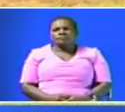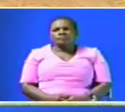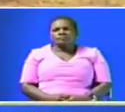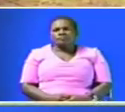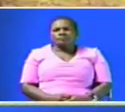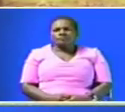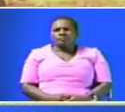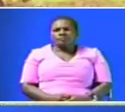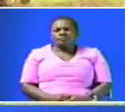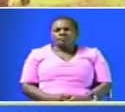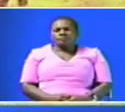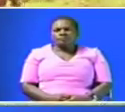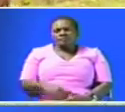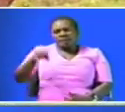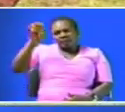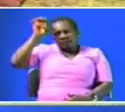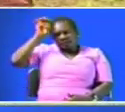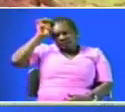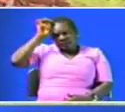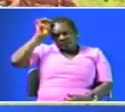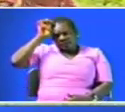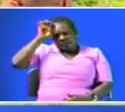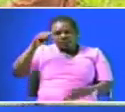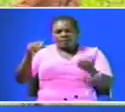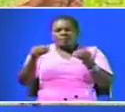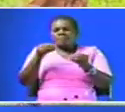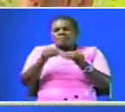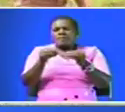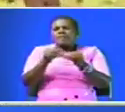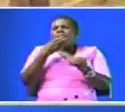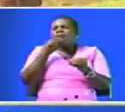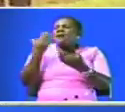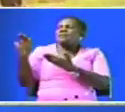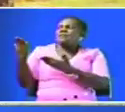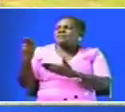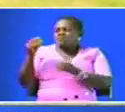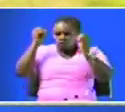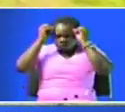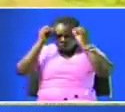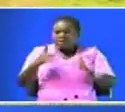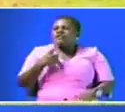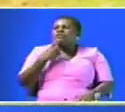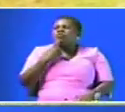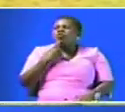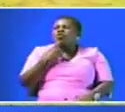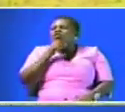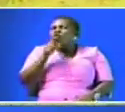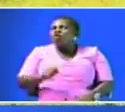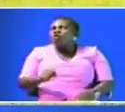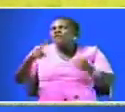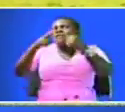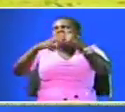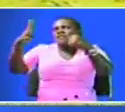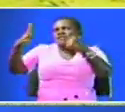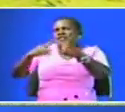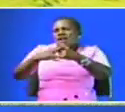At Kobil Village in Elgeyo Marakwet County, we meet Moi student Philip Kimengich Cherono, age 79,